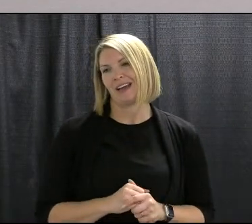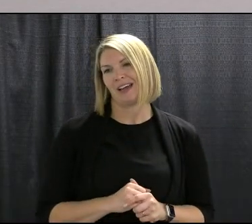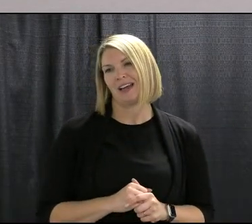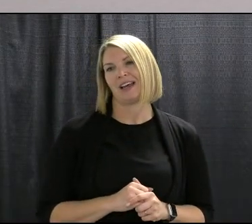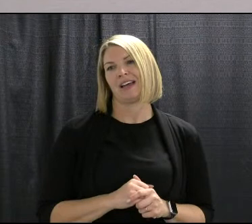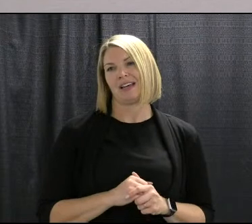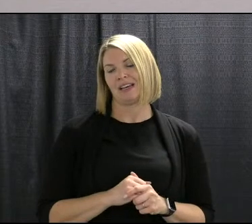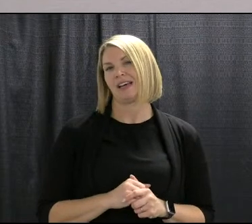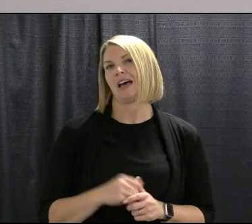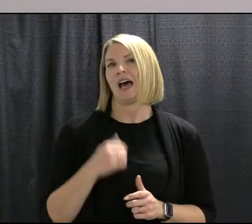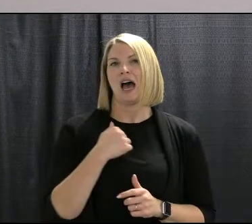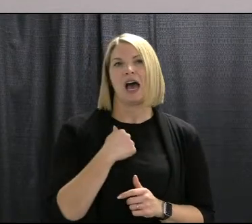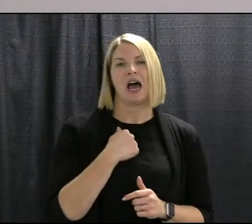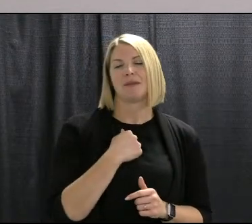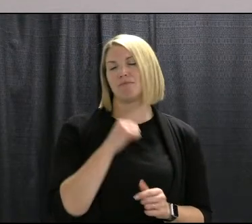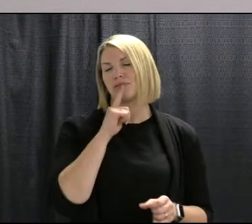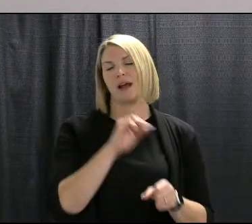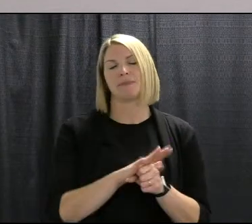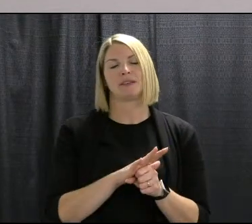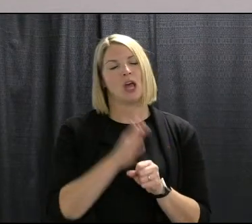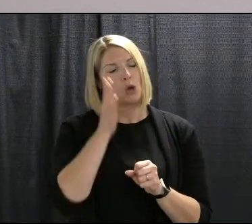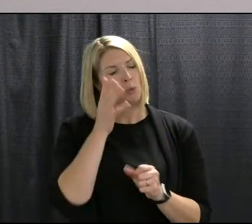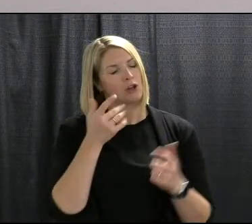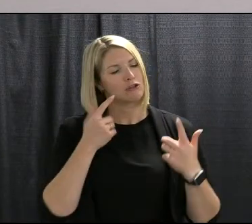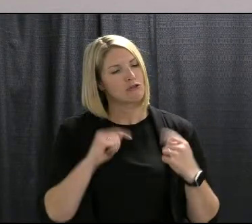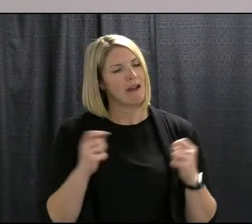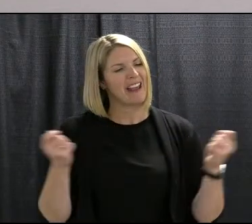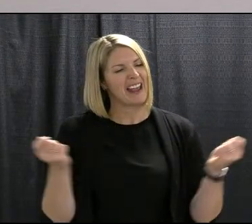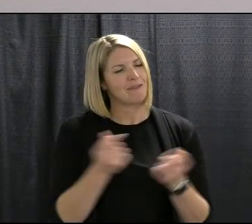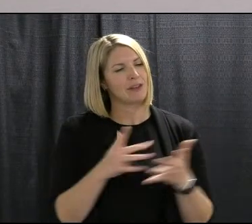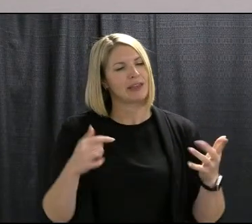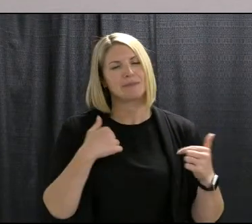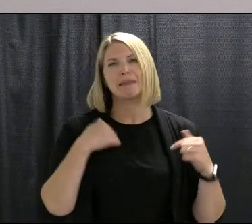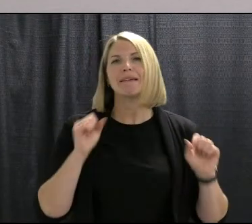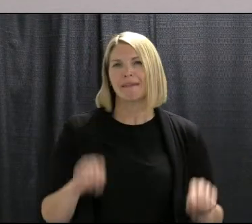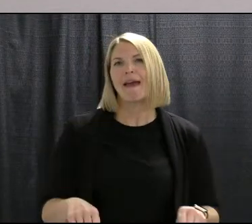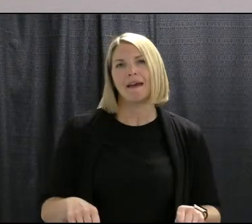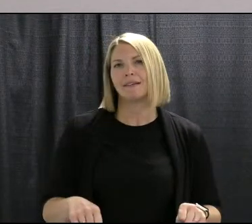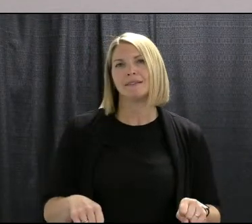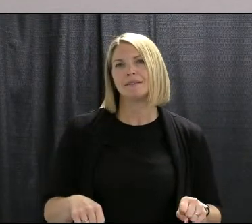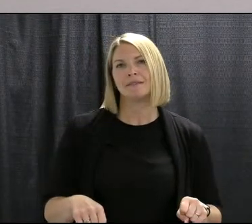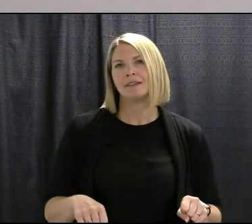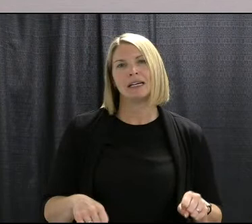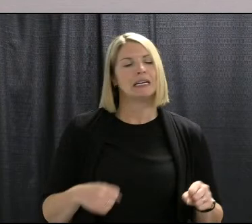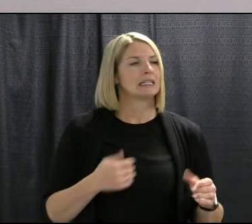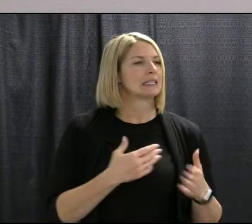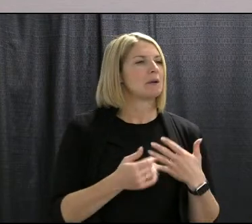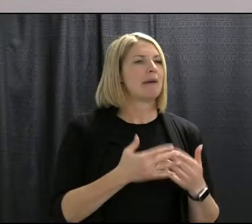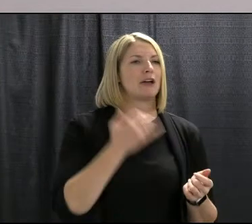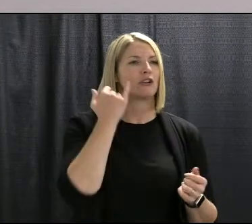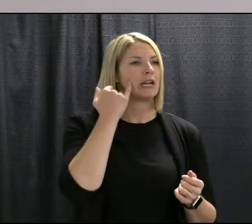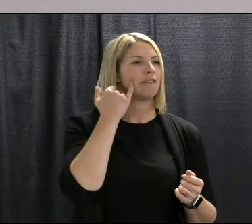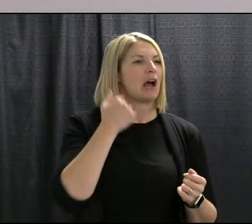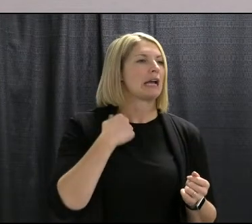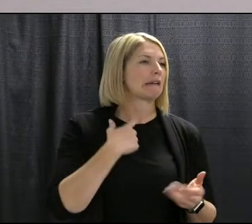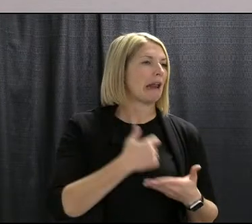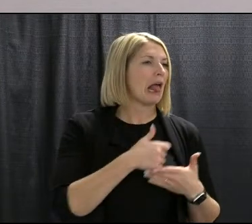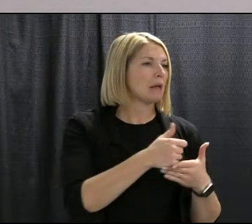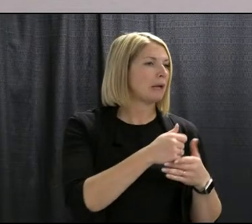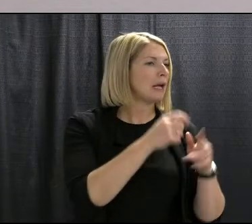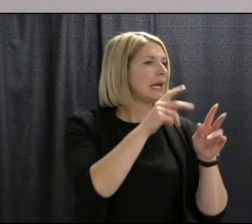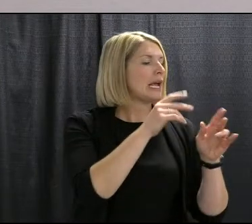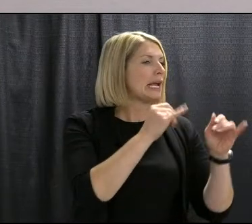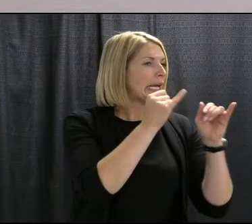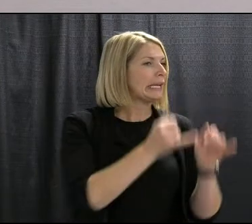make is that I'll certainly do everything I can. I'll do everything in my power to do whatever job that is, whether it's a constituency file, whether it's contributing